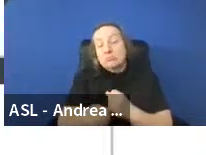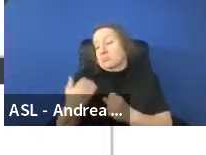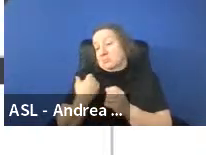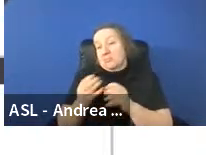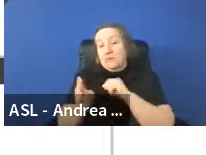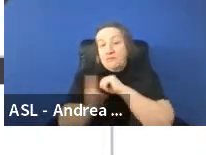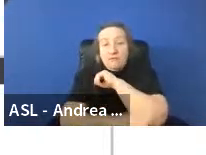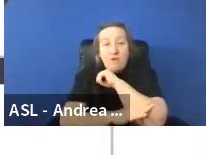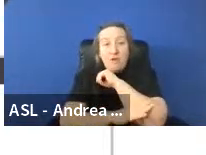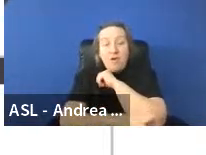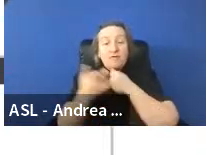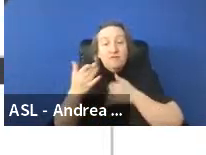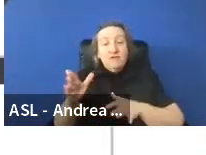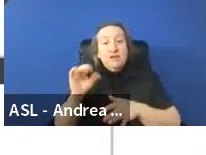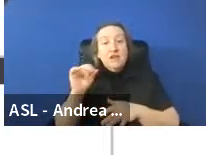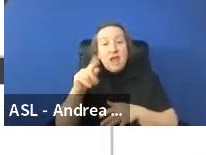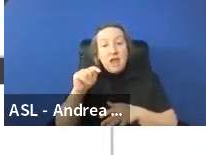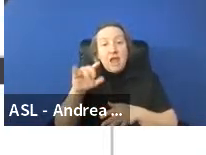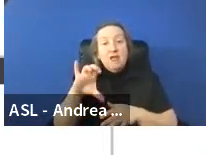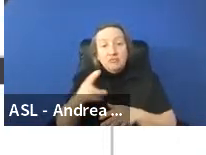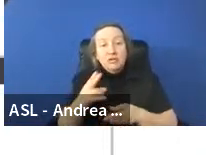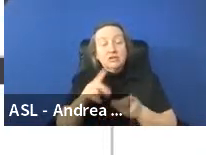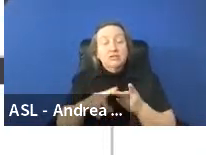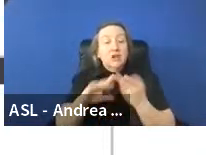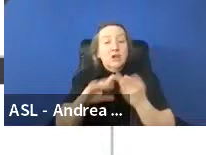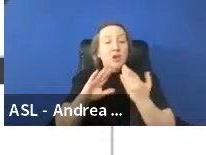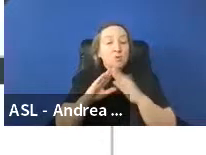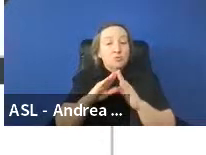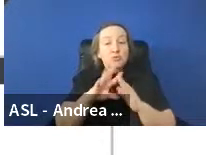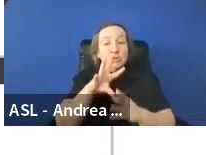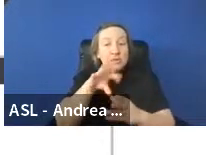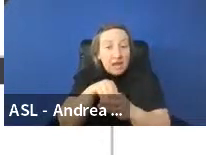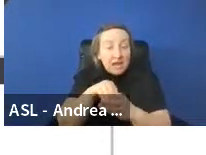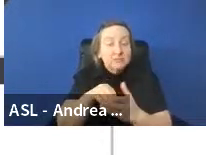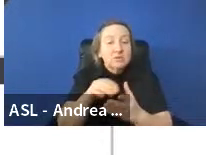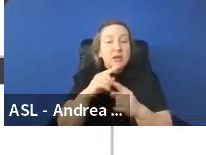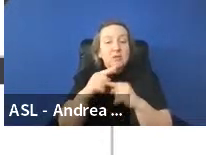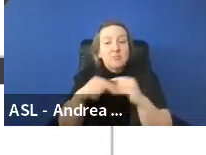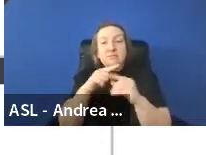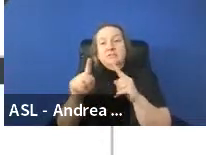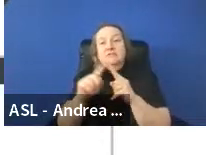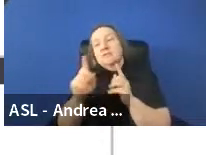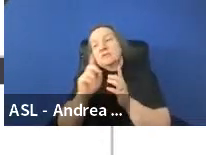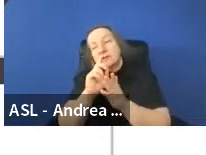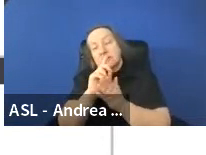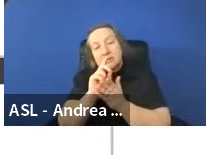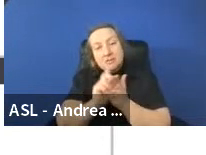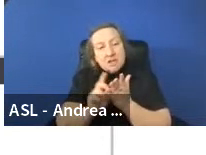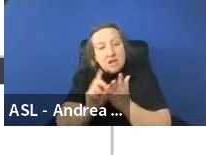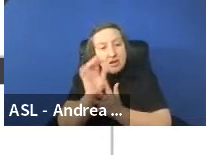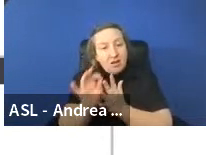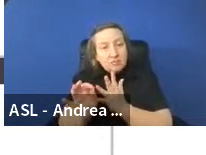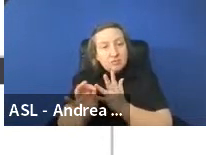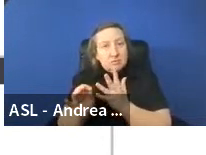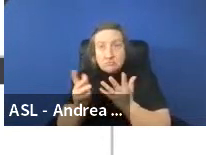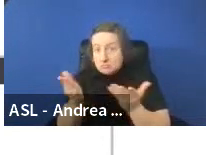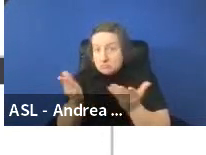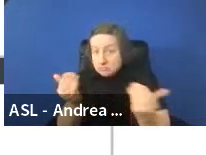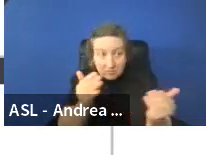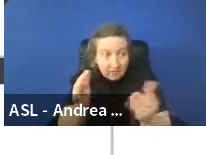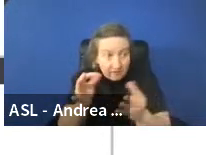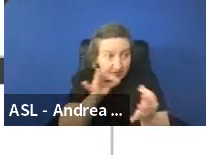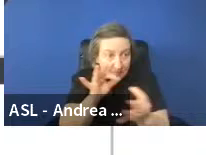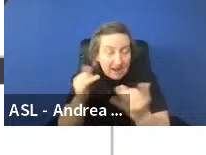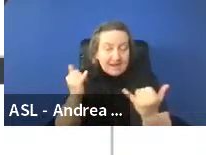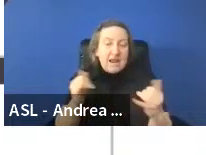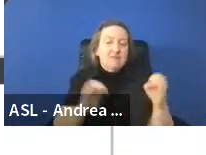outreach and a community engagement efforts around the design options with the goal of soliciting feedback. We're evaluating all of that data,